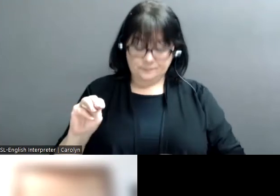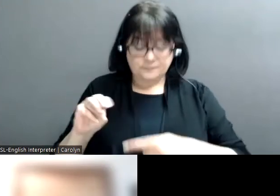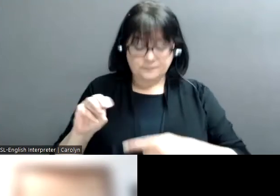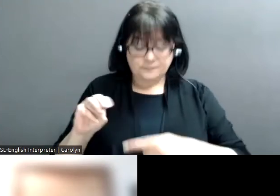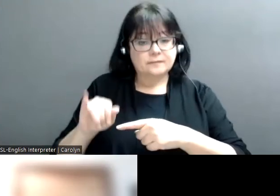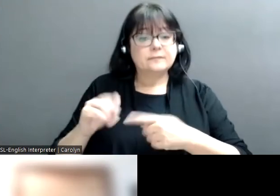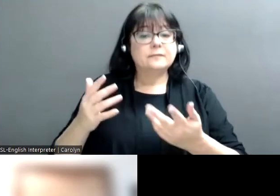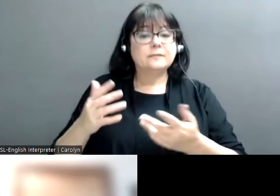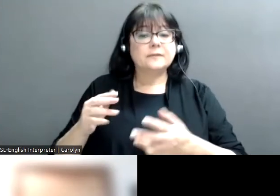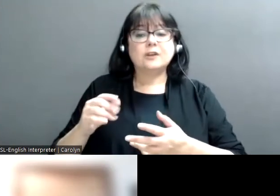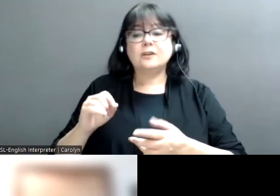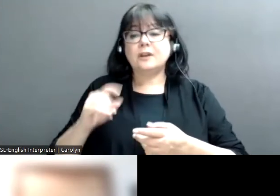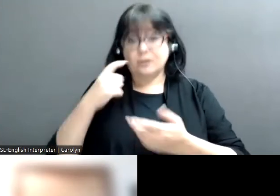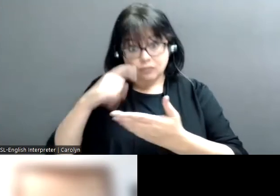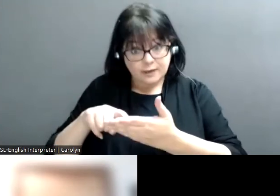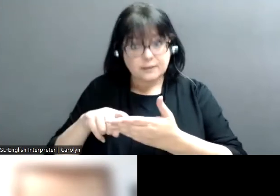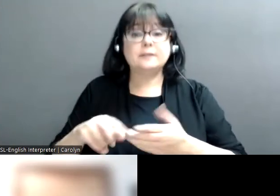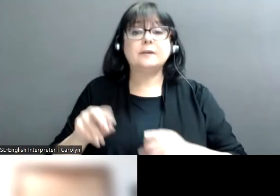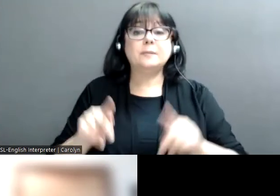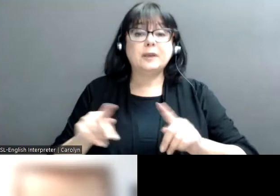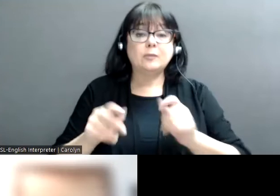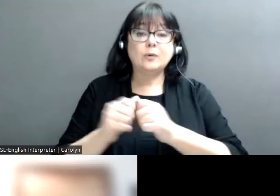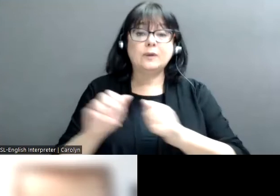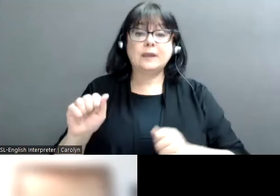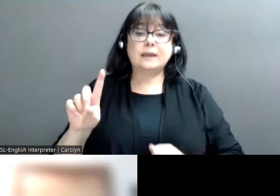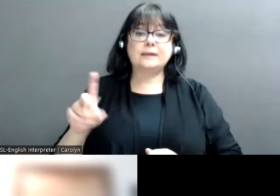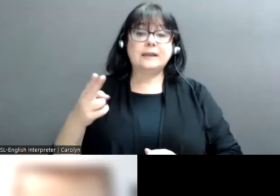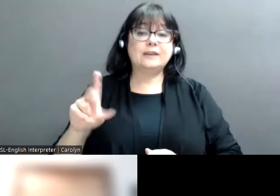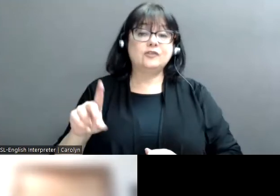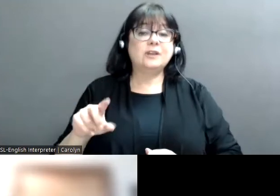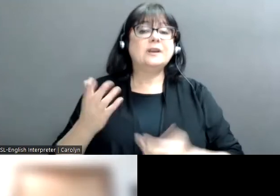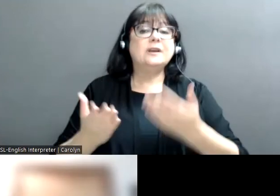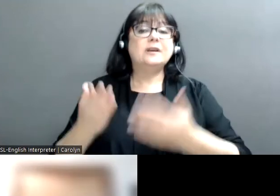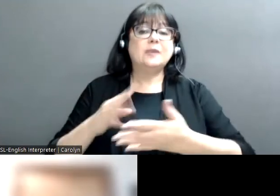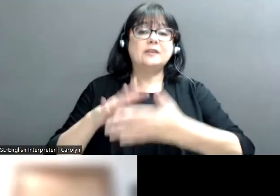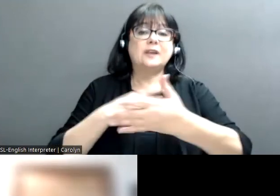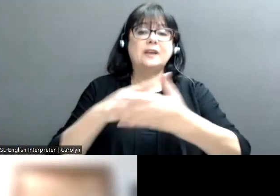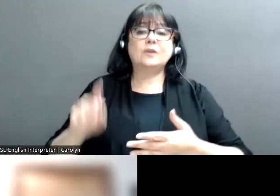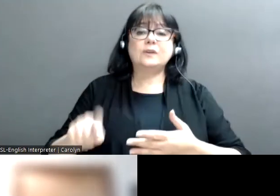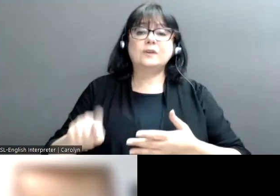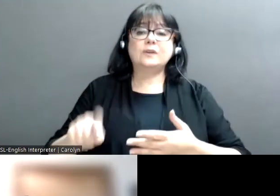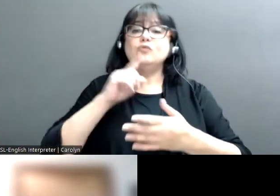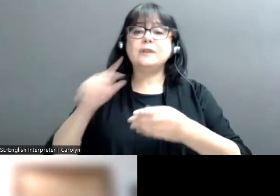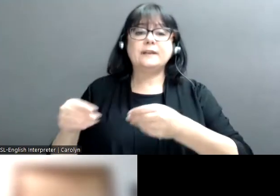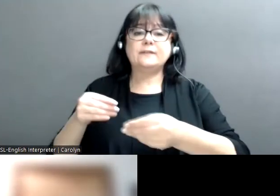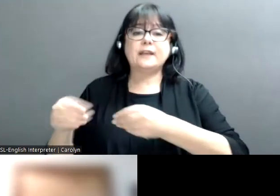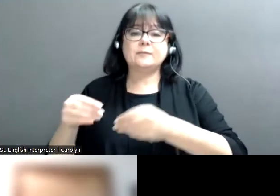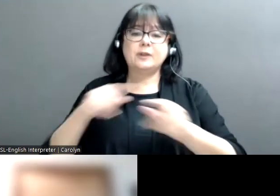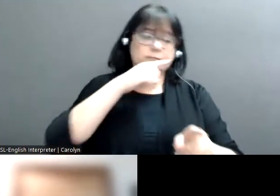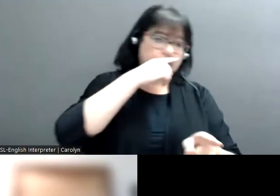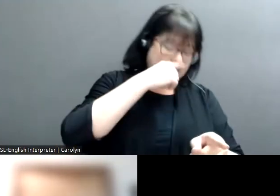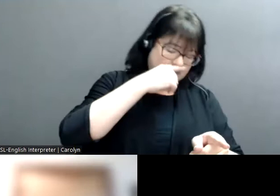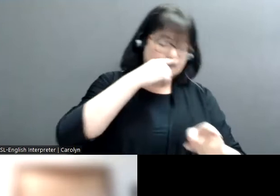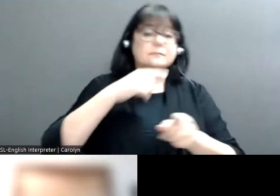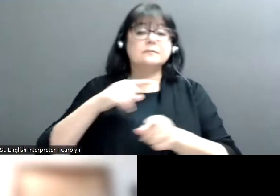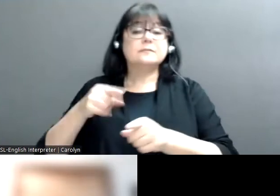may need that really flexible working pattern, and actually they may work well between 8 and 2 in the morning. And there